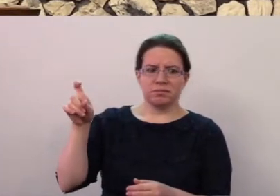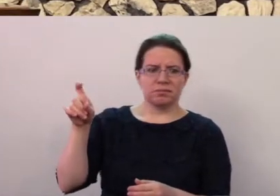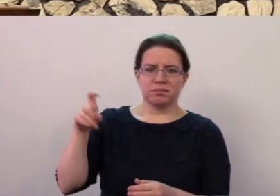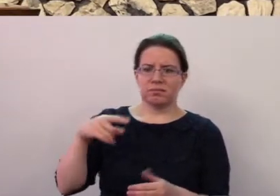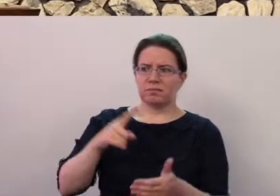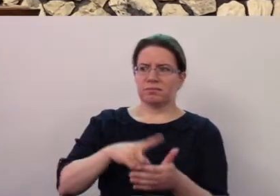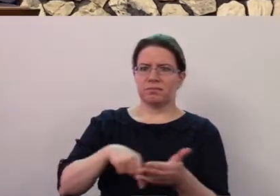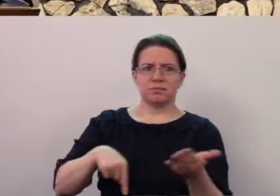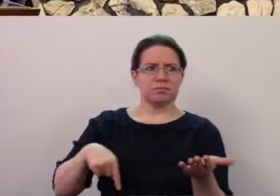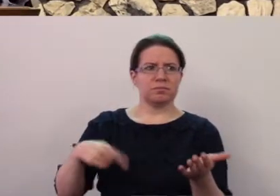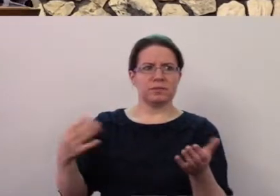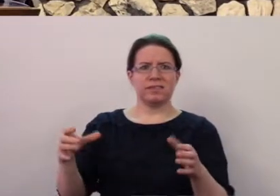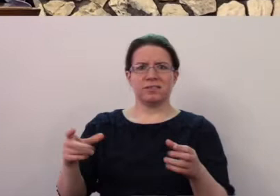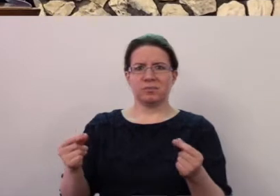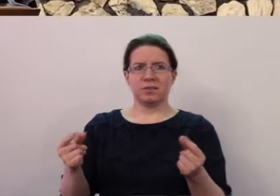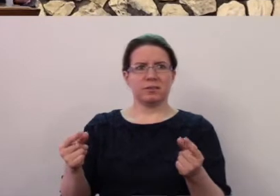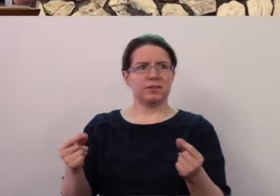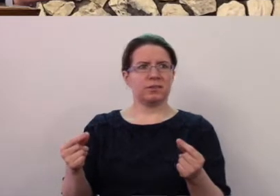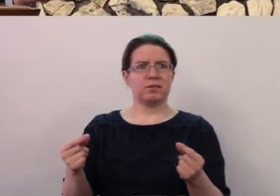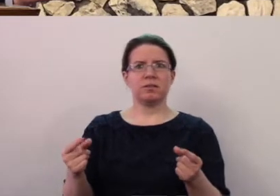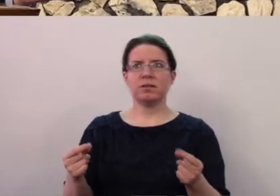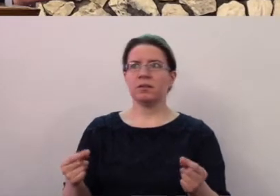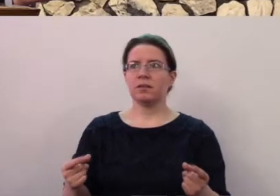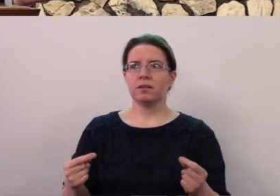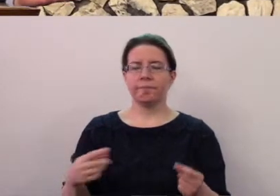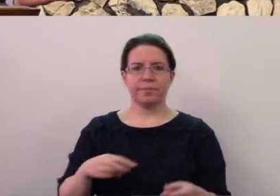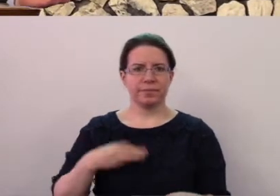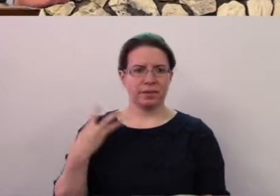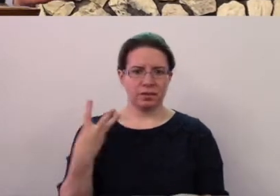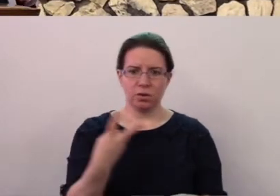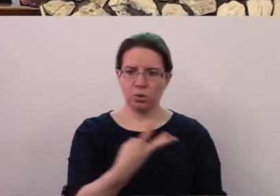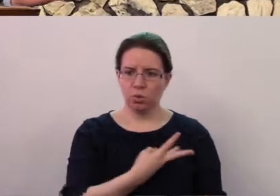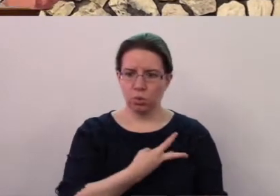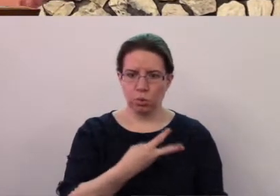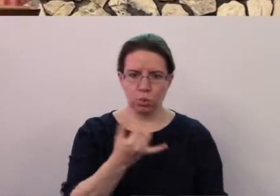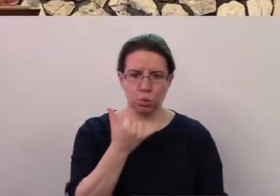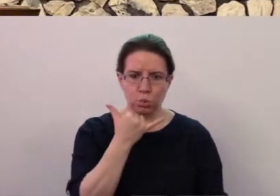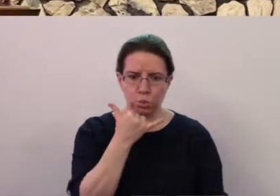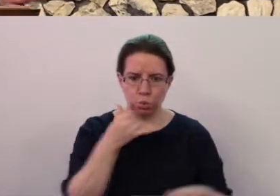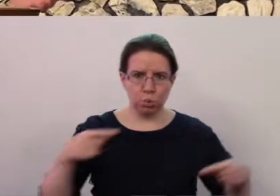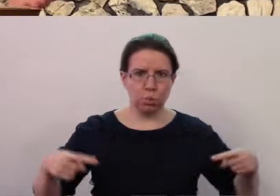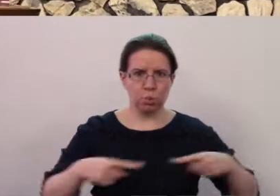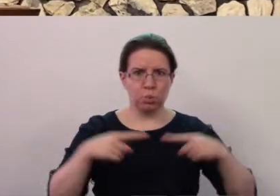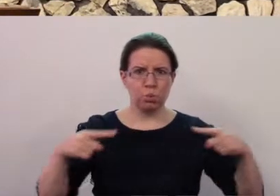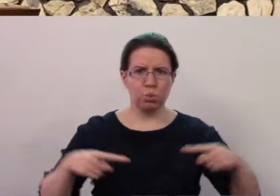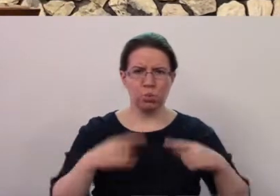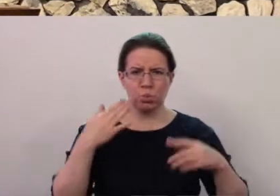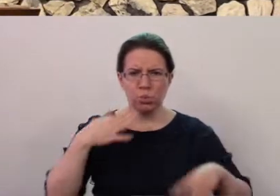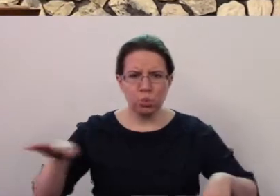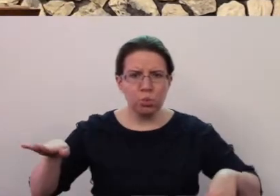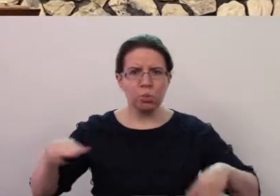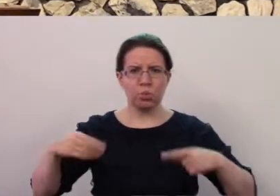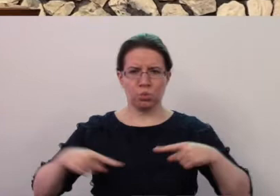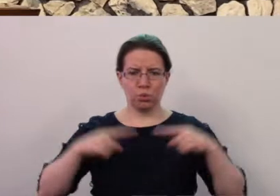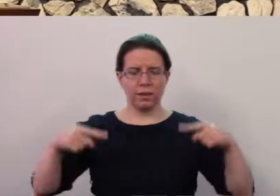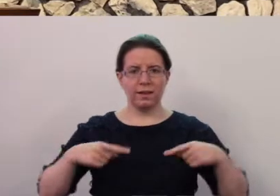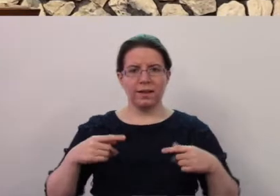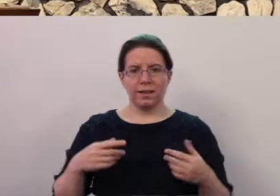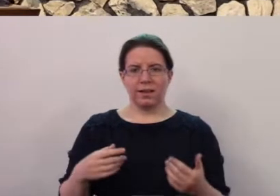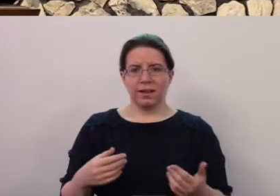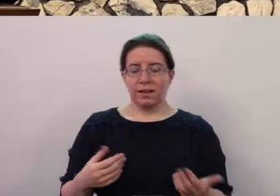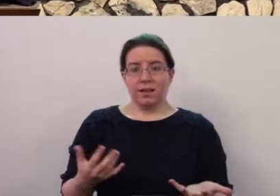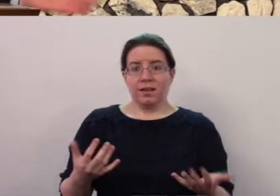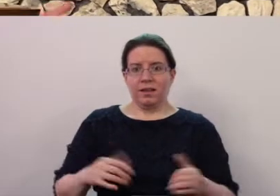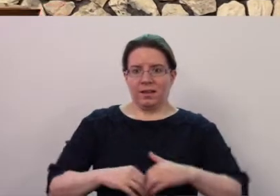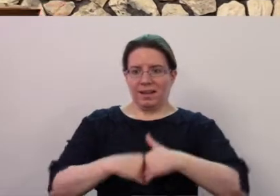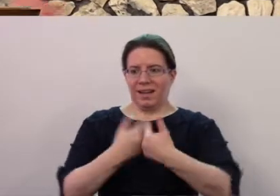pricked in their heart and said unto Peter and to the rest of the apostles, men and brethren, what shall we do? We've committed a grave evil here, a grave